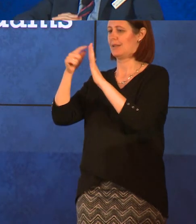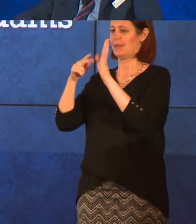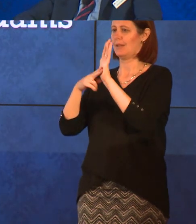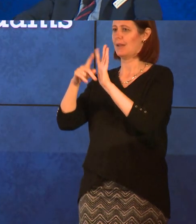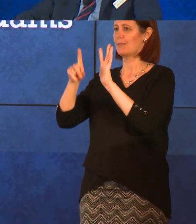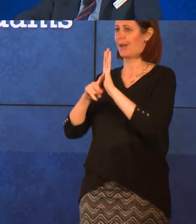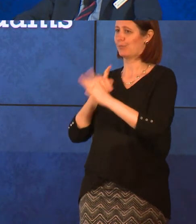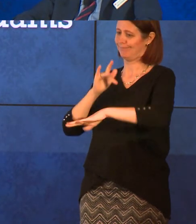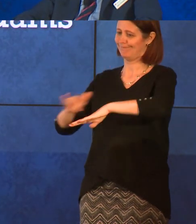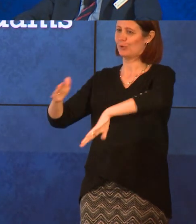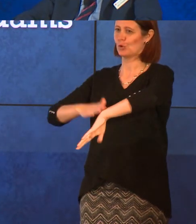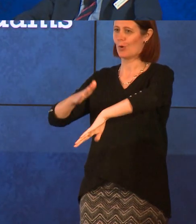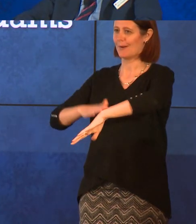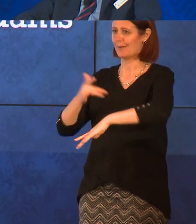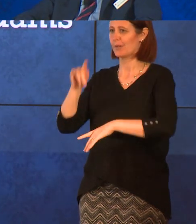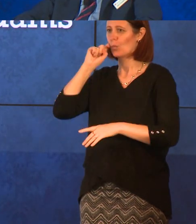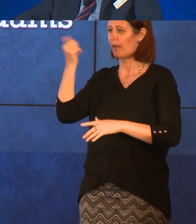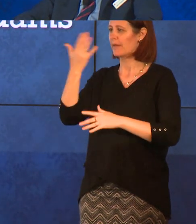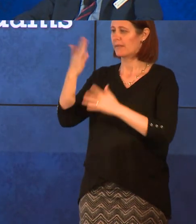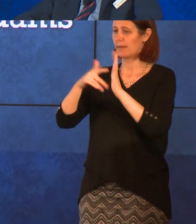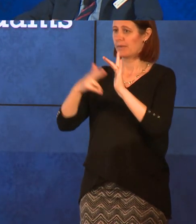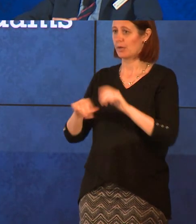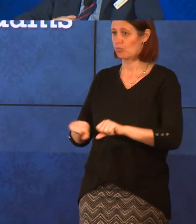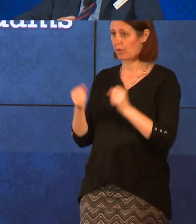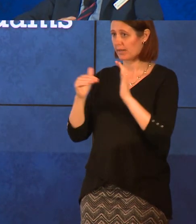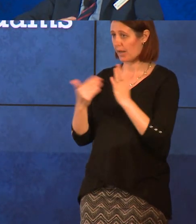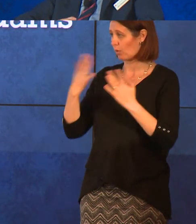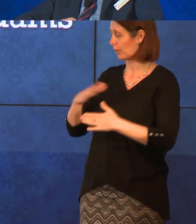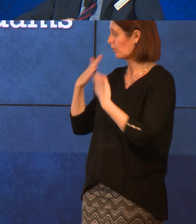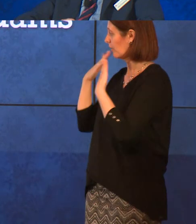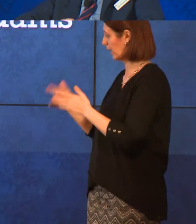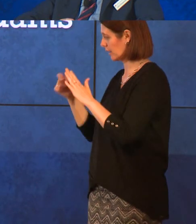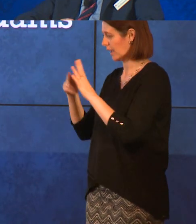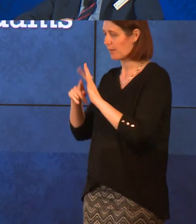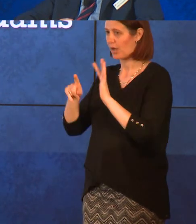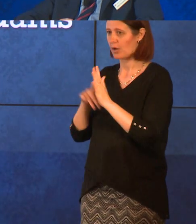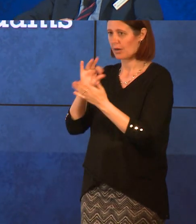out of time. Okay, we're going to have a 15-minute break now. I'd like to thank our panel, and I'm